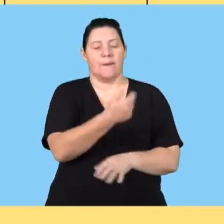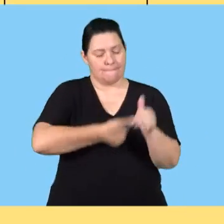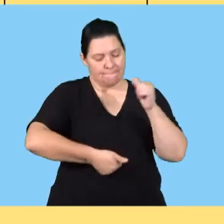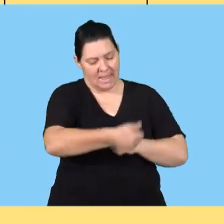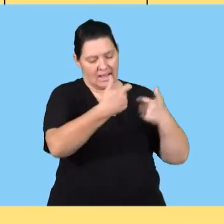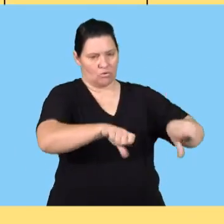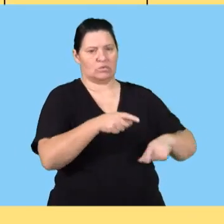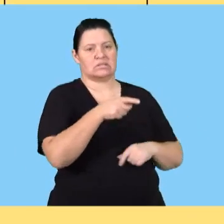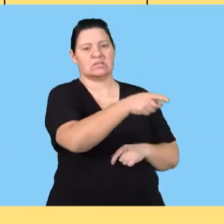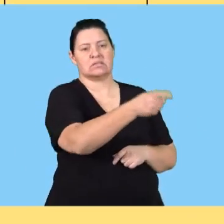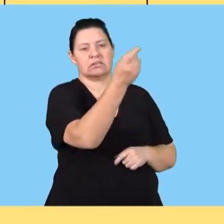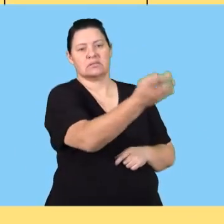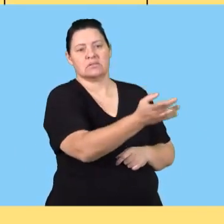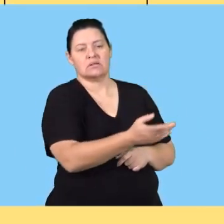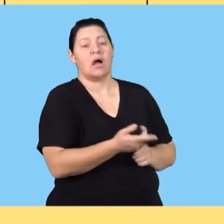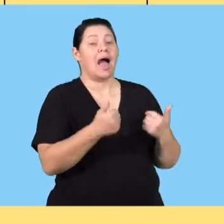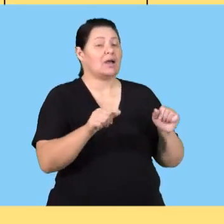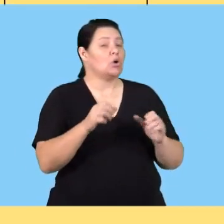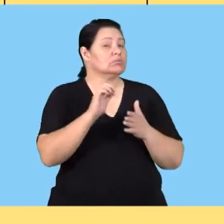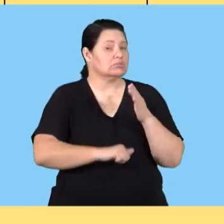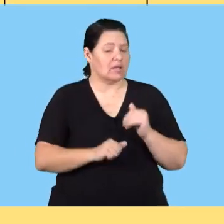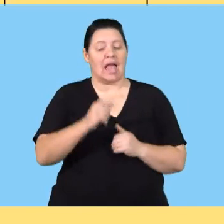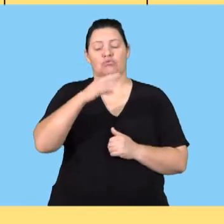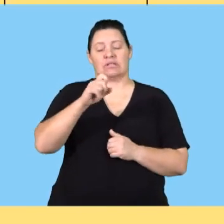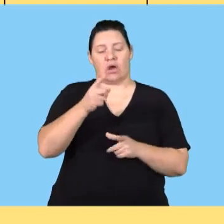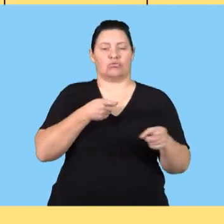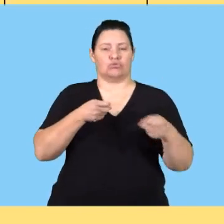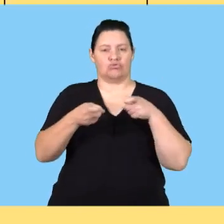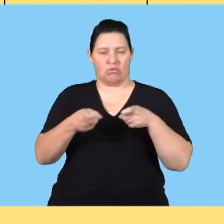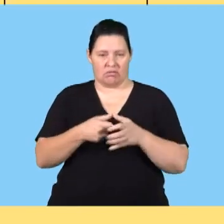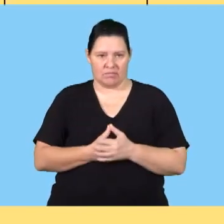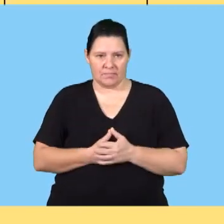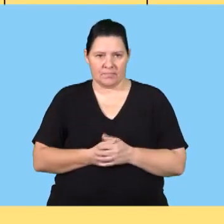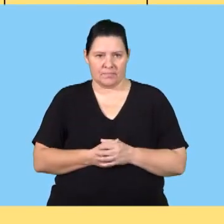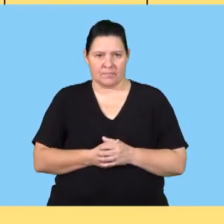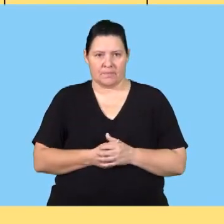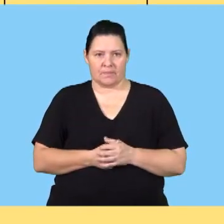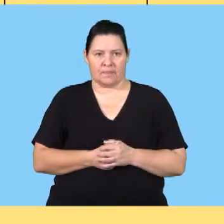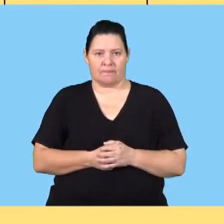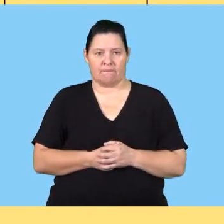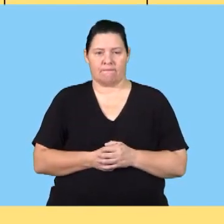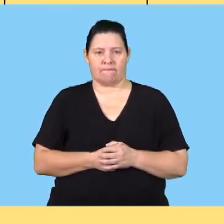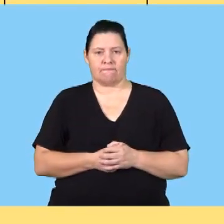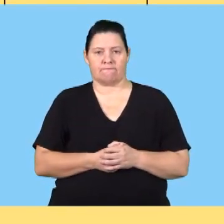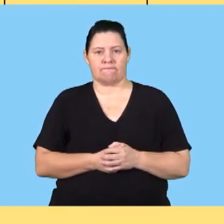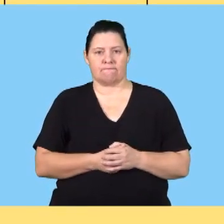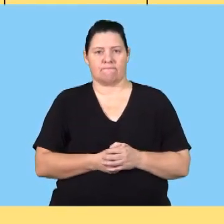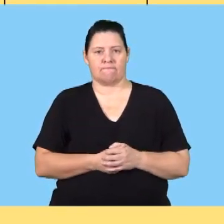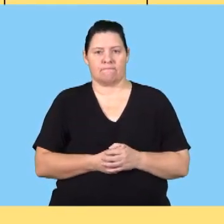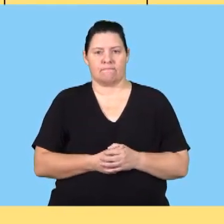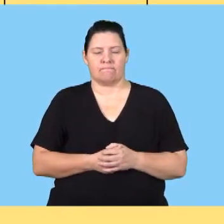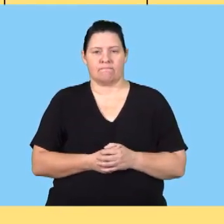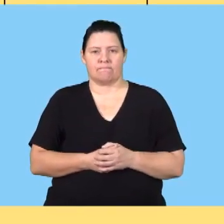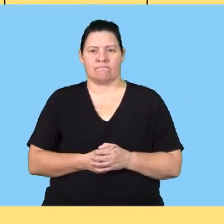it with a debit note. Which account do I debit? Creditors control. Creditors